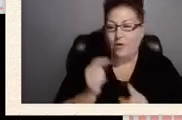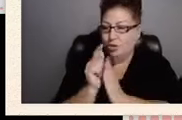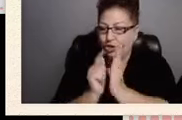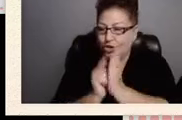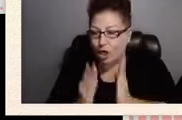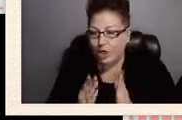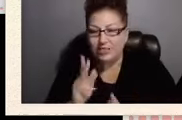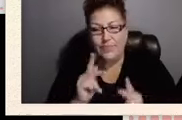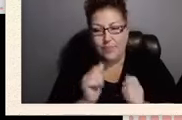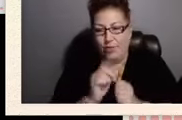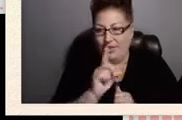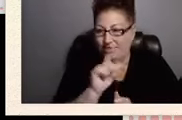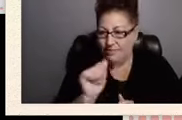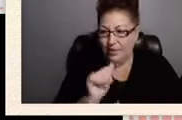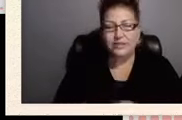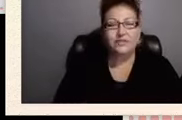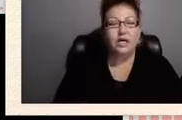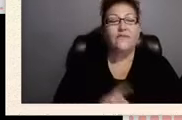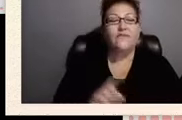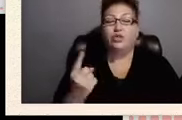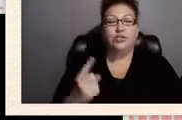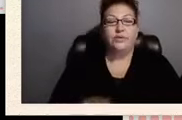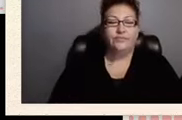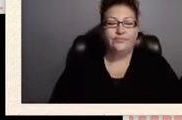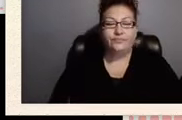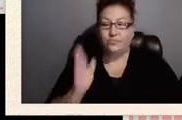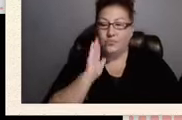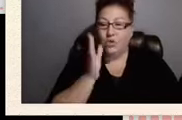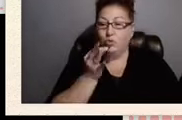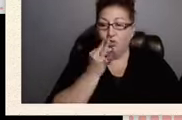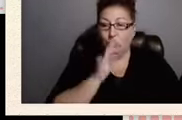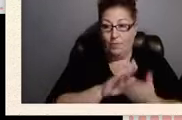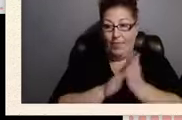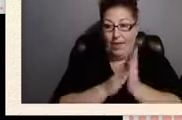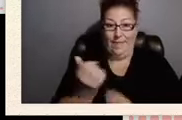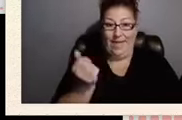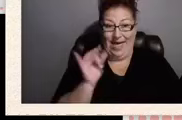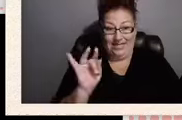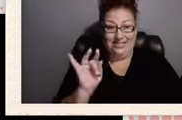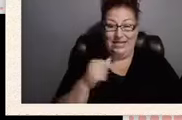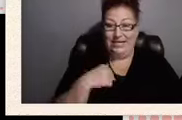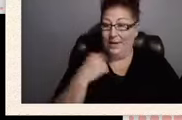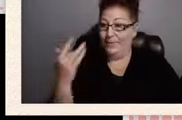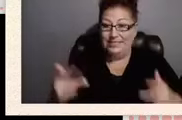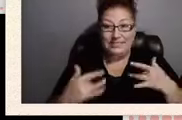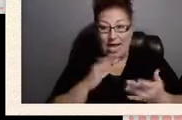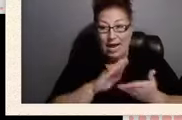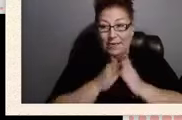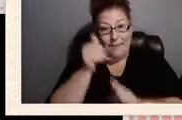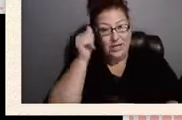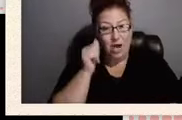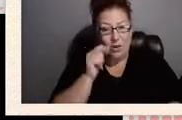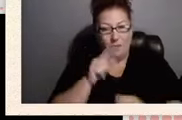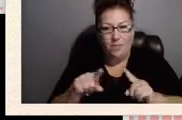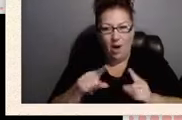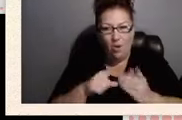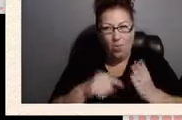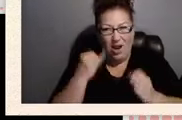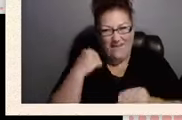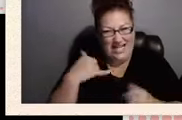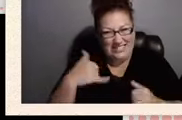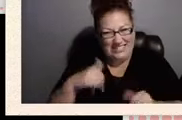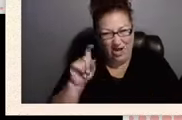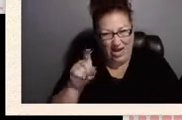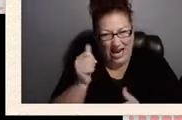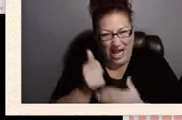disabilities. So the first one, I'm about to turn 18. I'm excited to be an adult, but what if I still need some help? Does that mean I need a